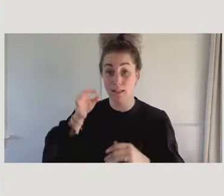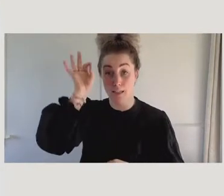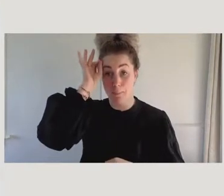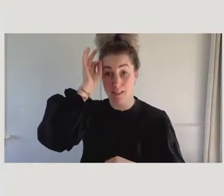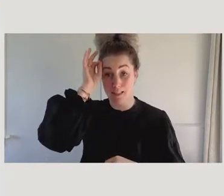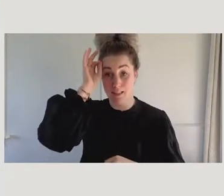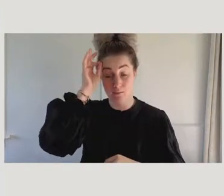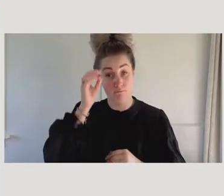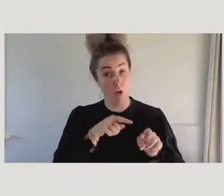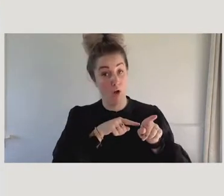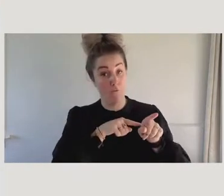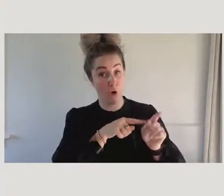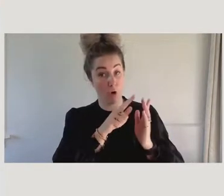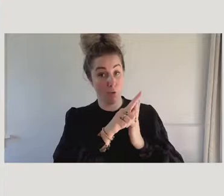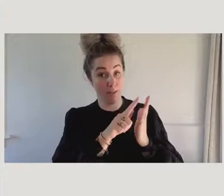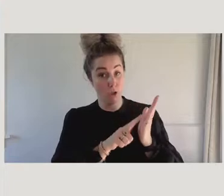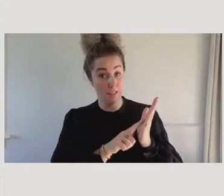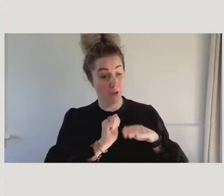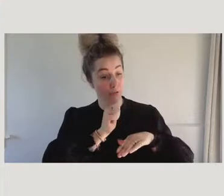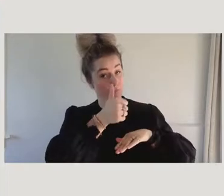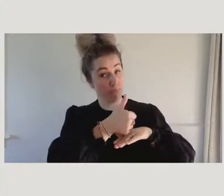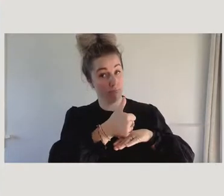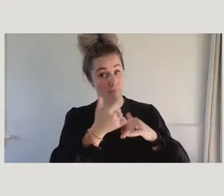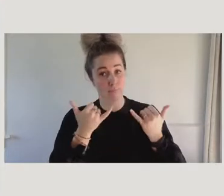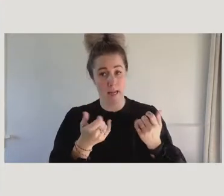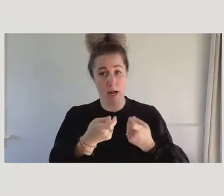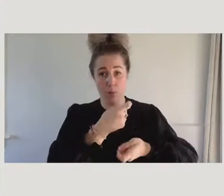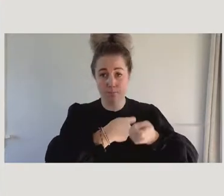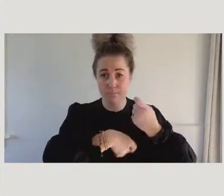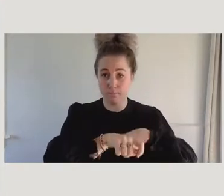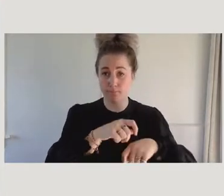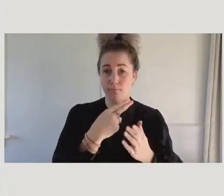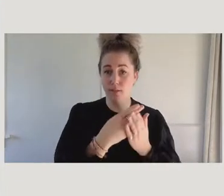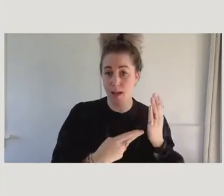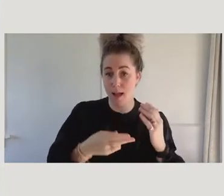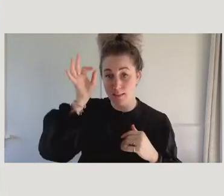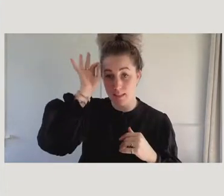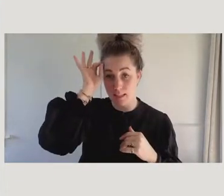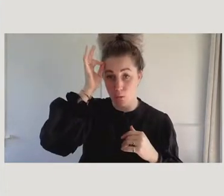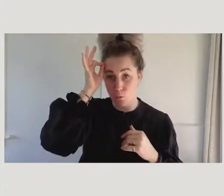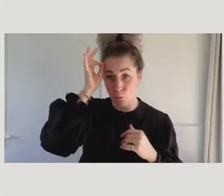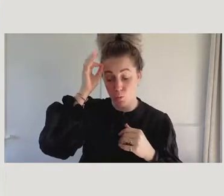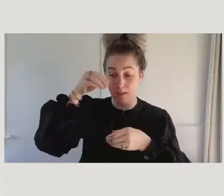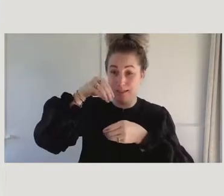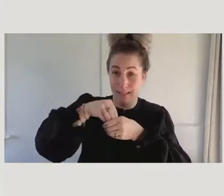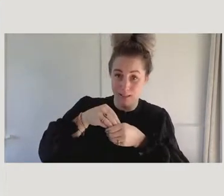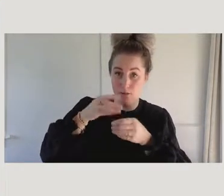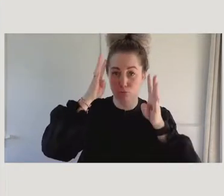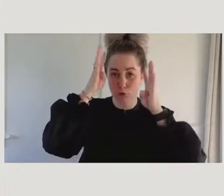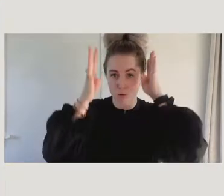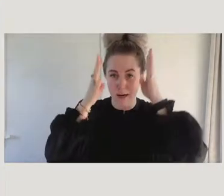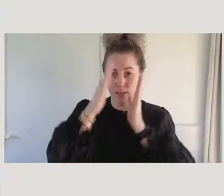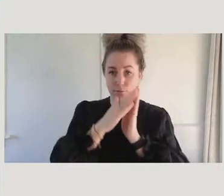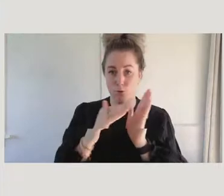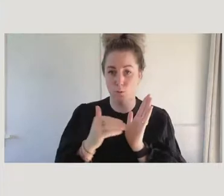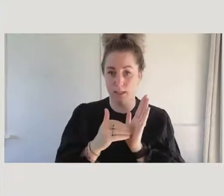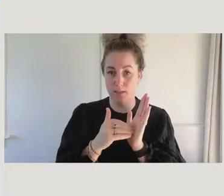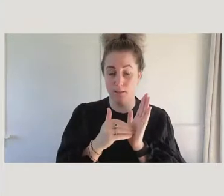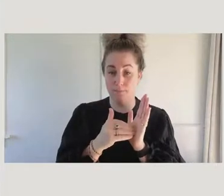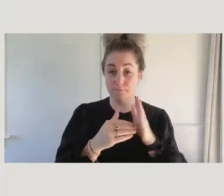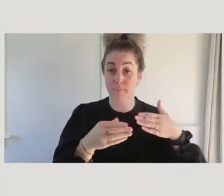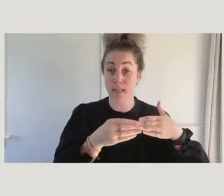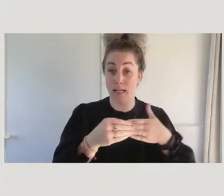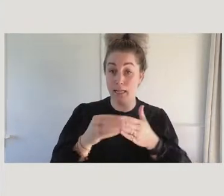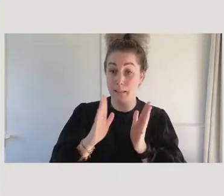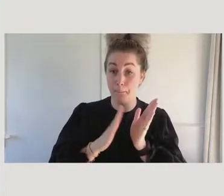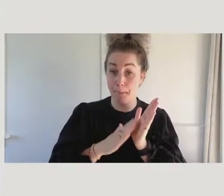that set up what has now become the Arts Council and creative New Zealand they LED members